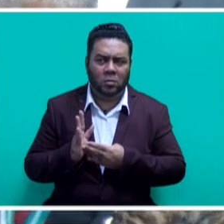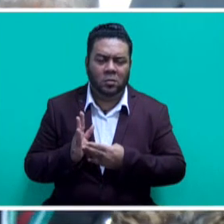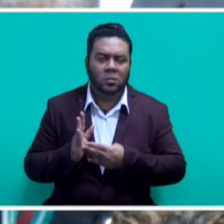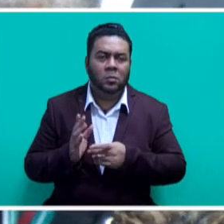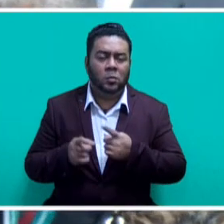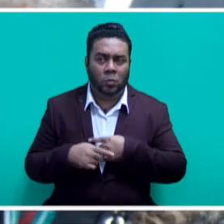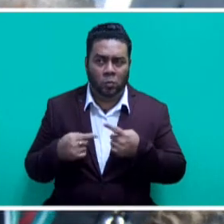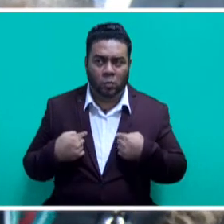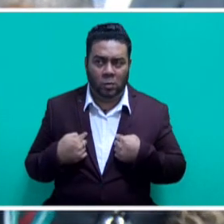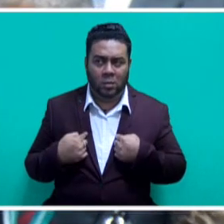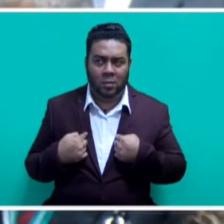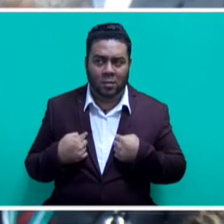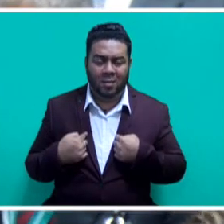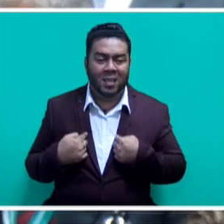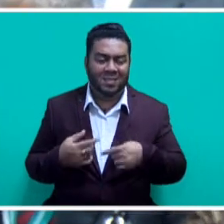We actually, there is a